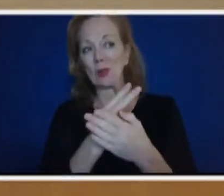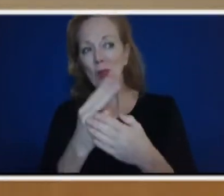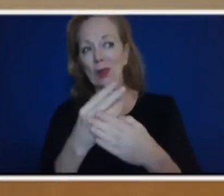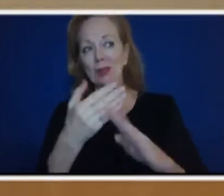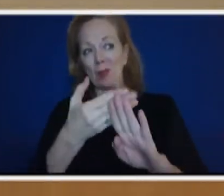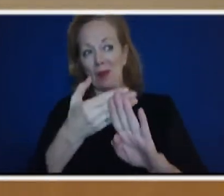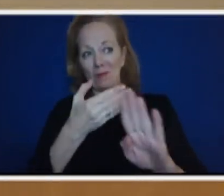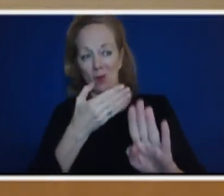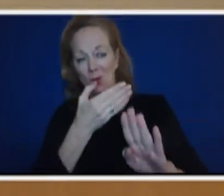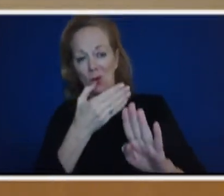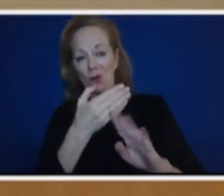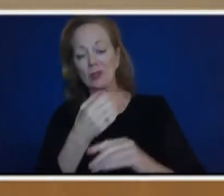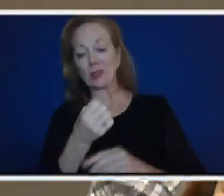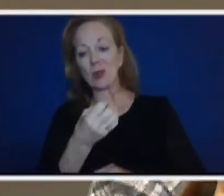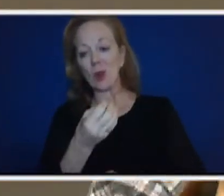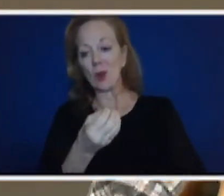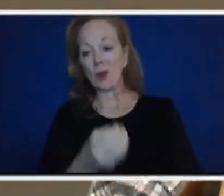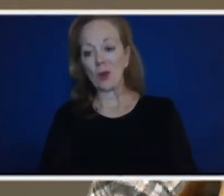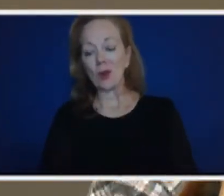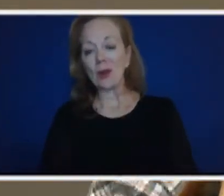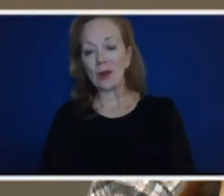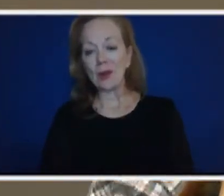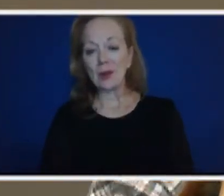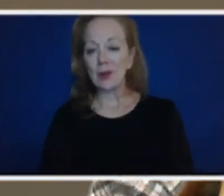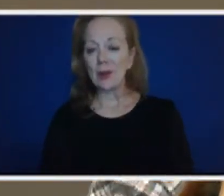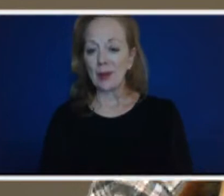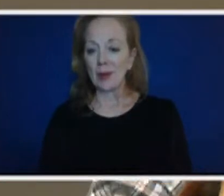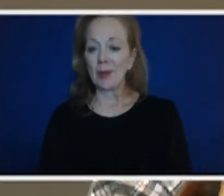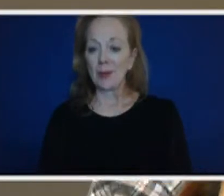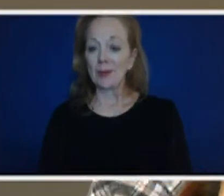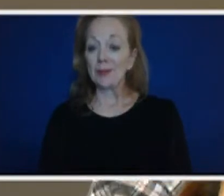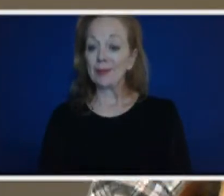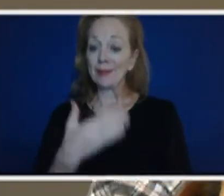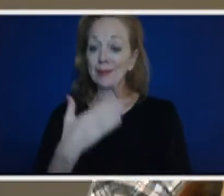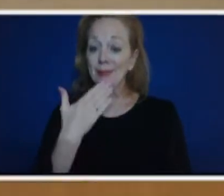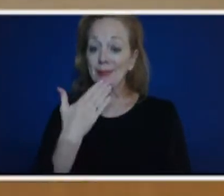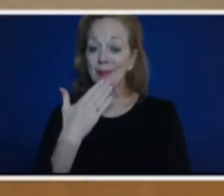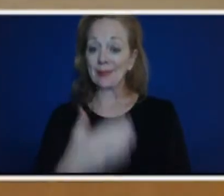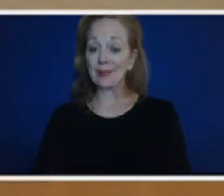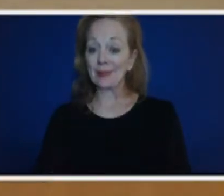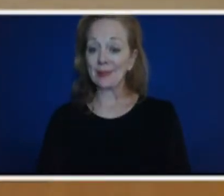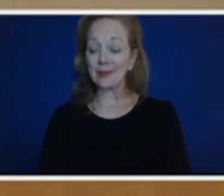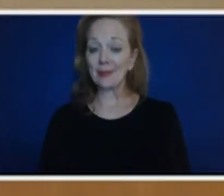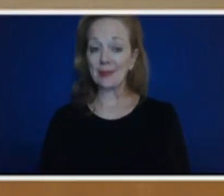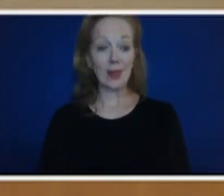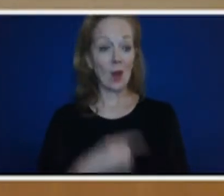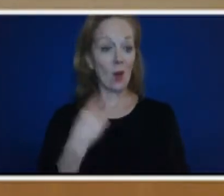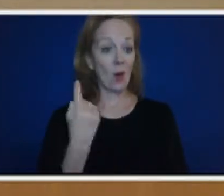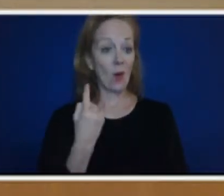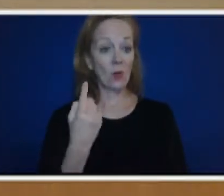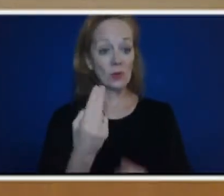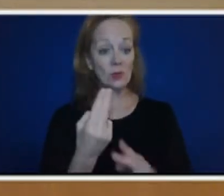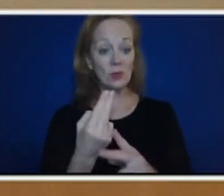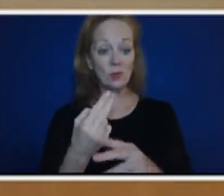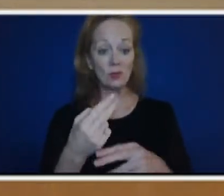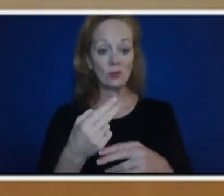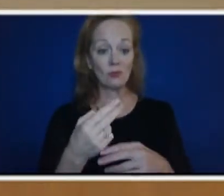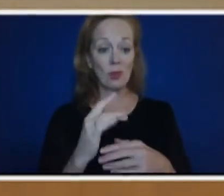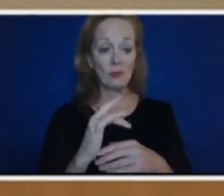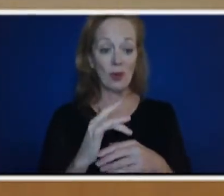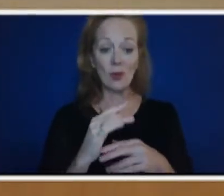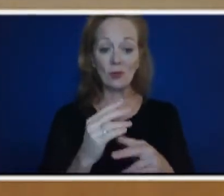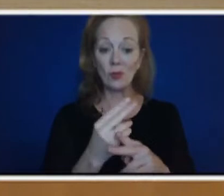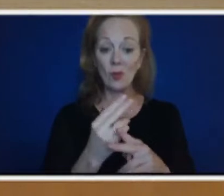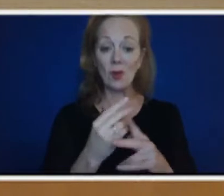so. Okay. Thank you, Mr. Yeah, President. there's always room for improvement and room for us to get them out quicker,